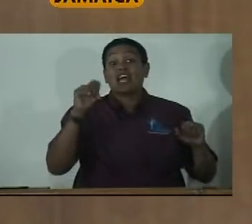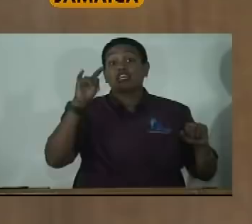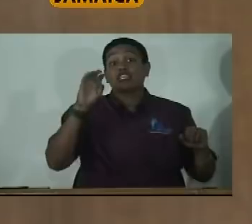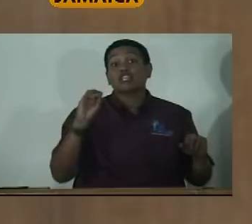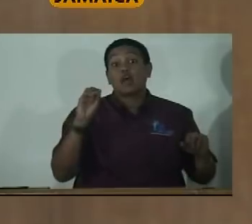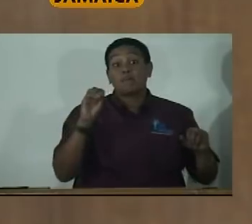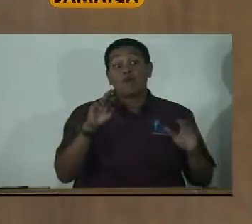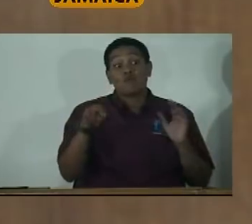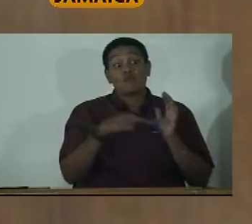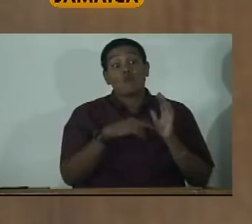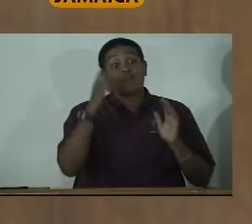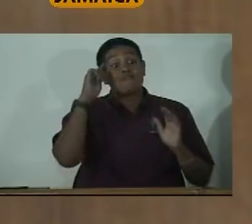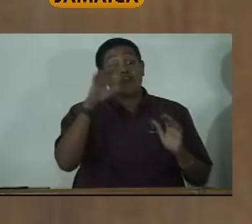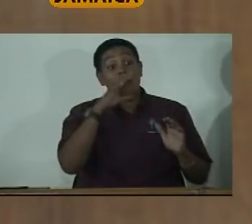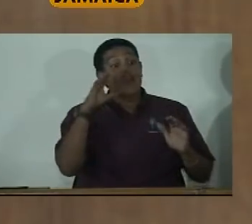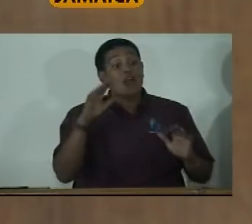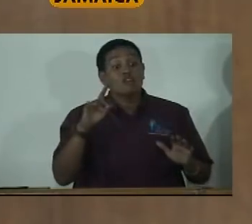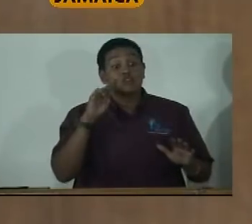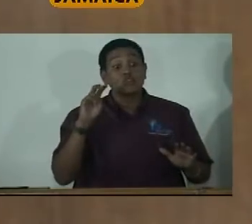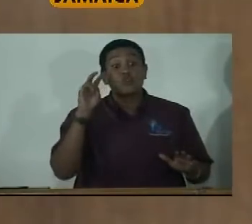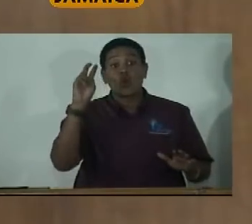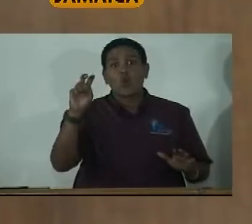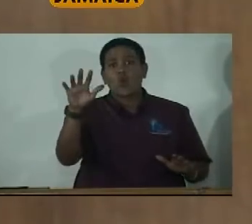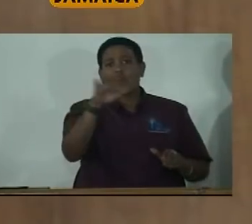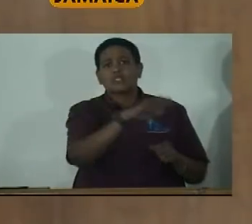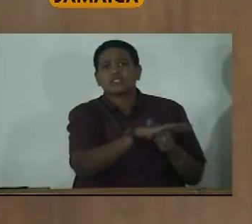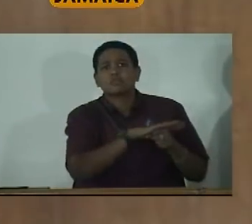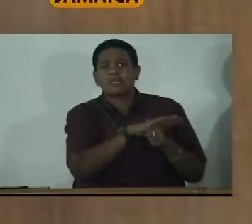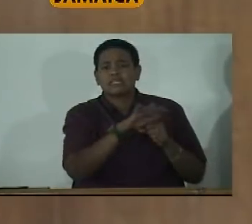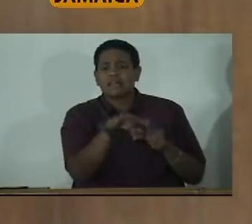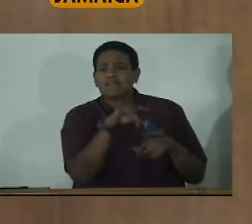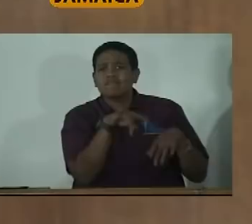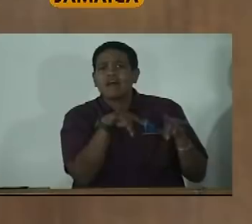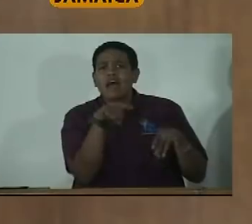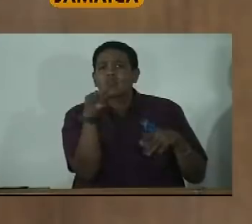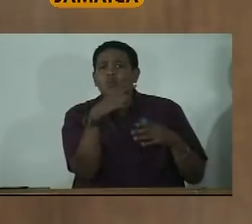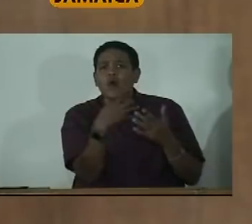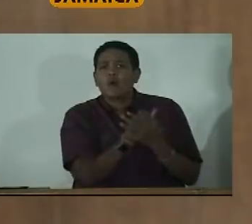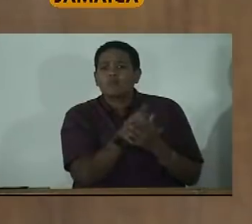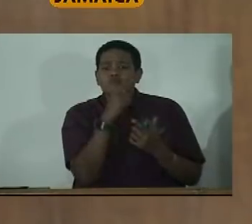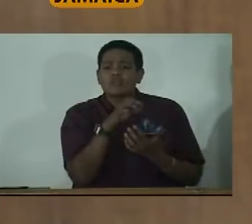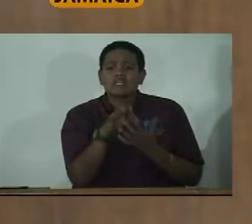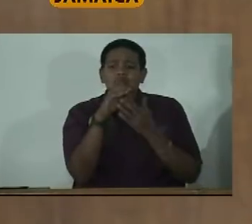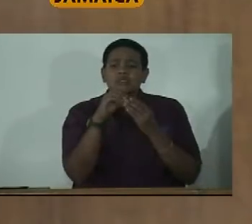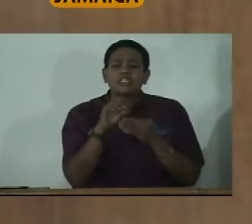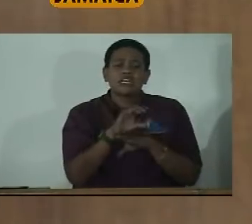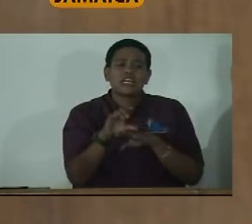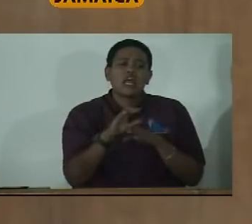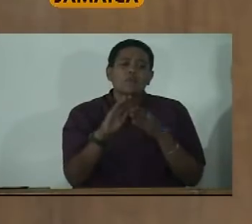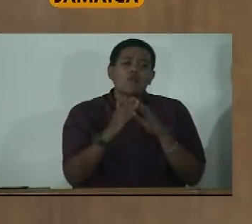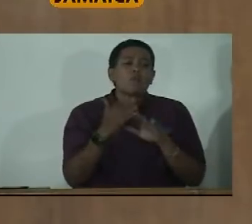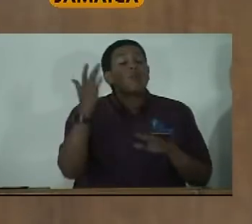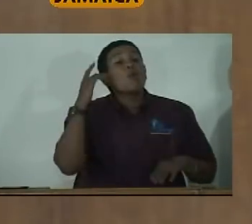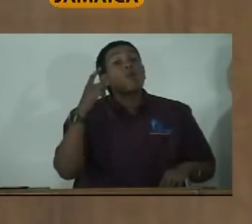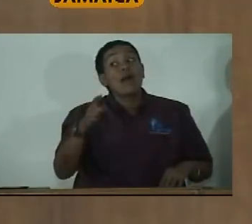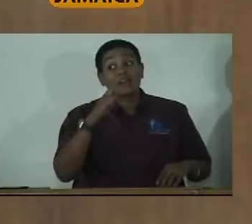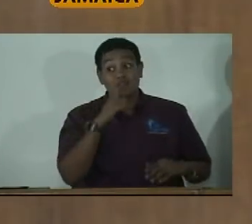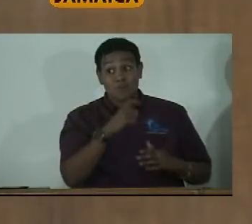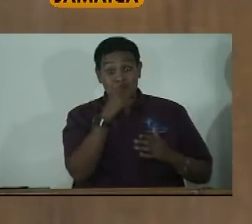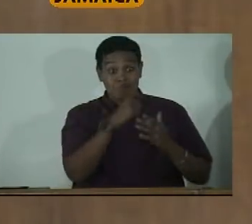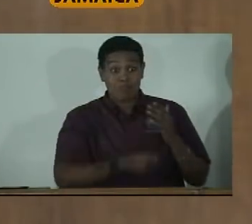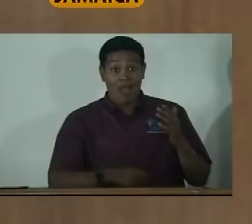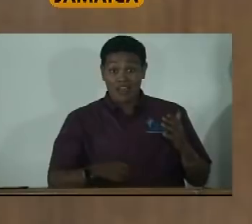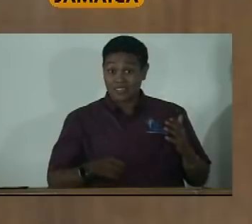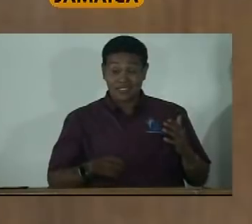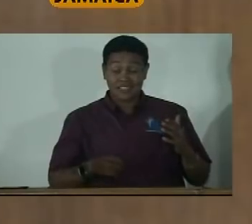out into the spaces and find those opportunities, especially within CARICOM, because the price